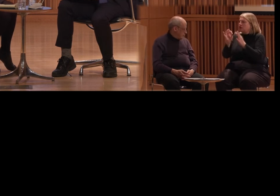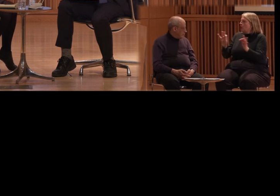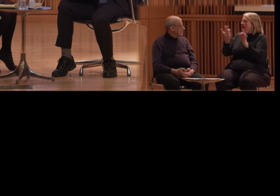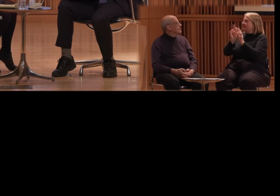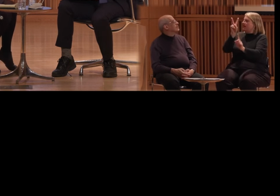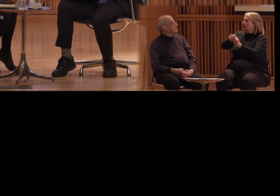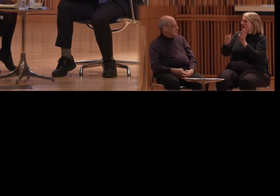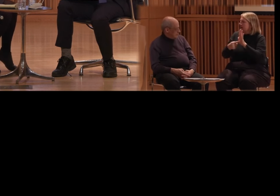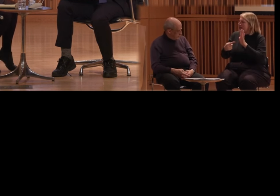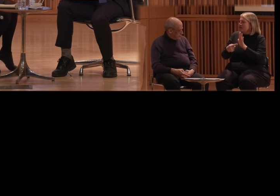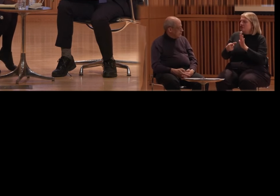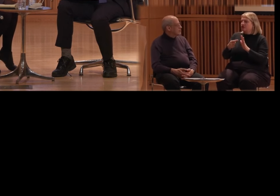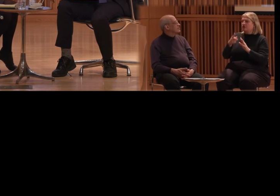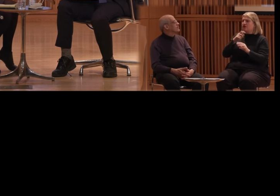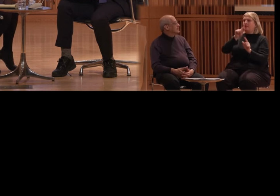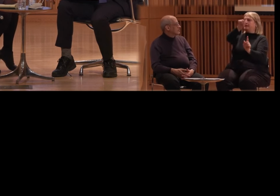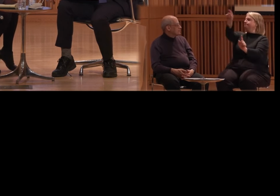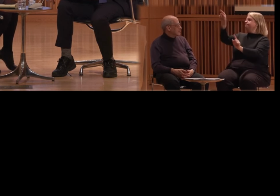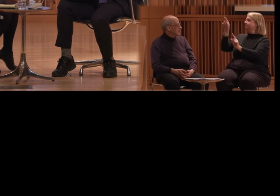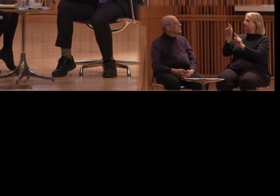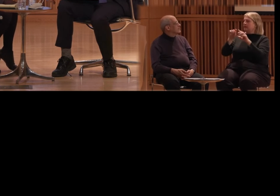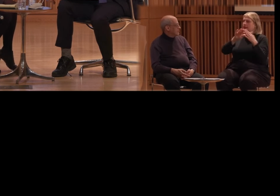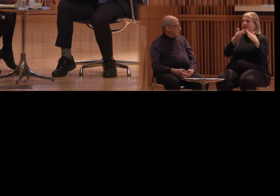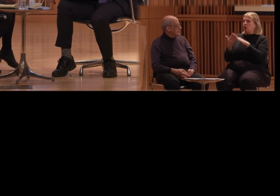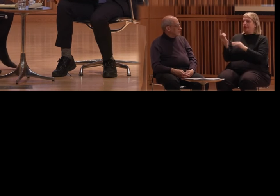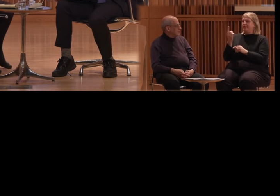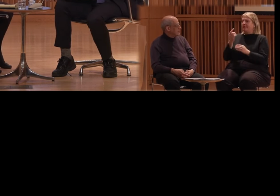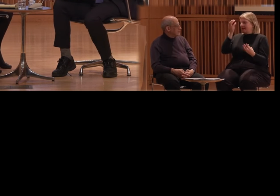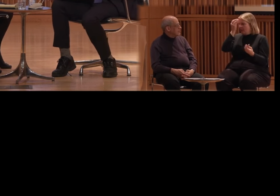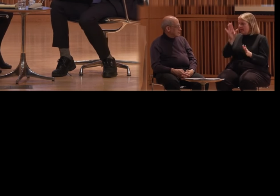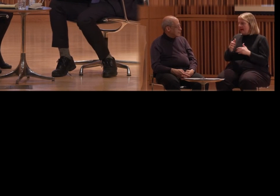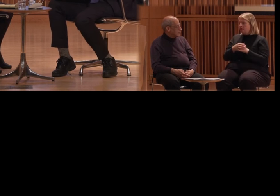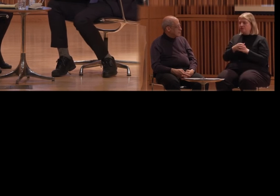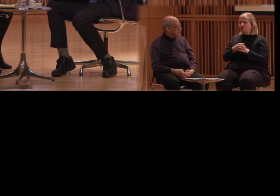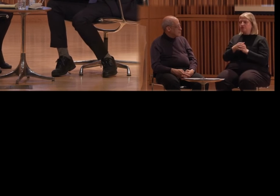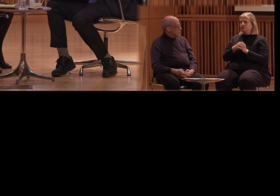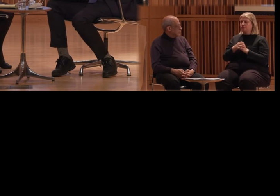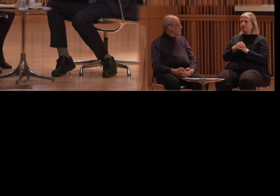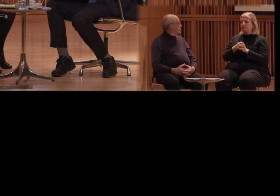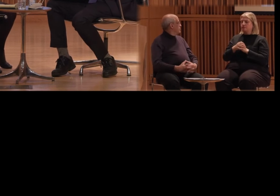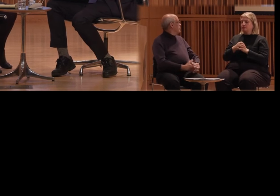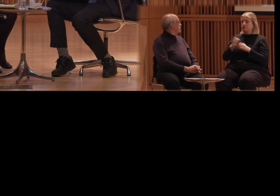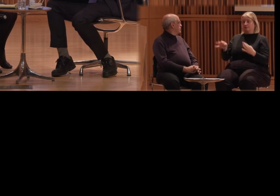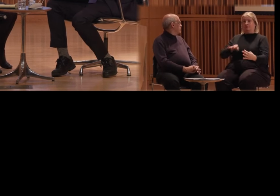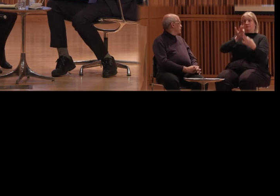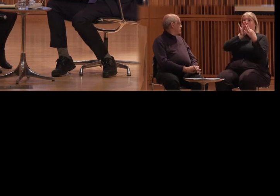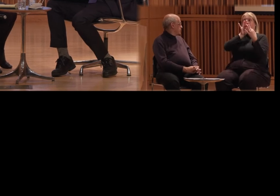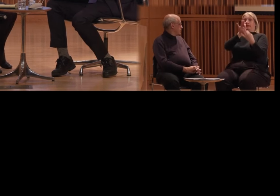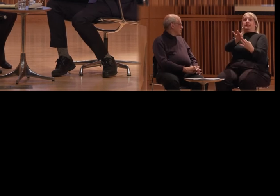examples are from our respective communities is already something to think about. Ideally, we want